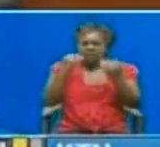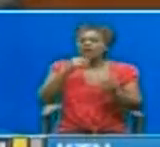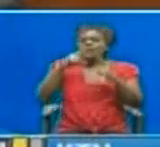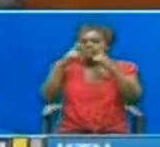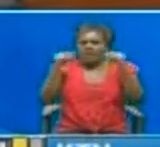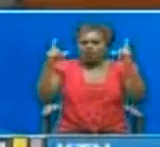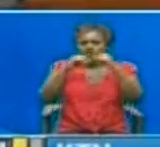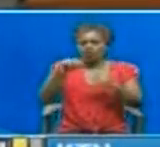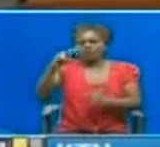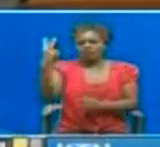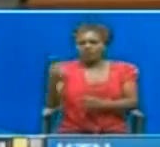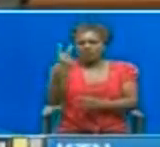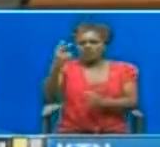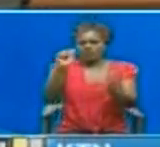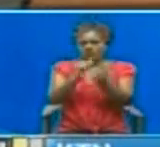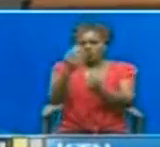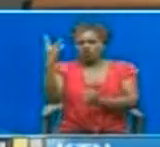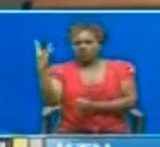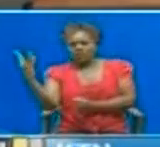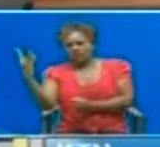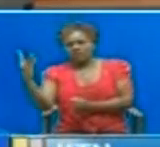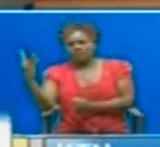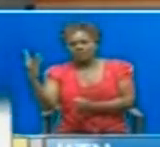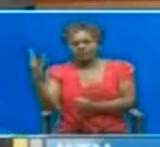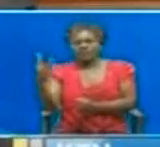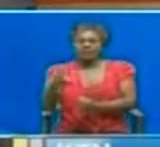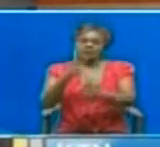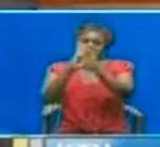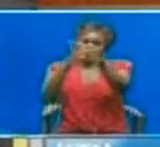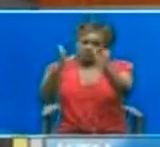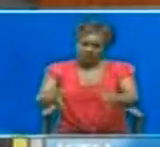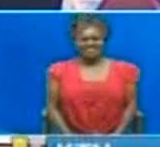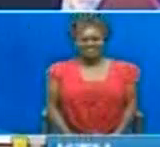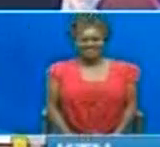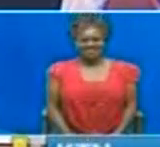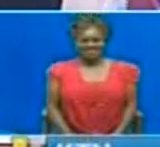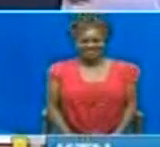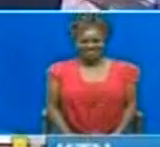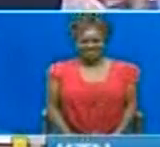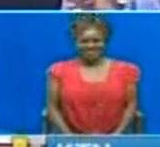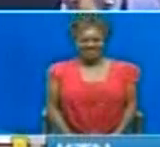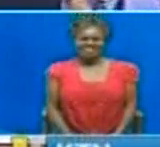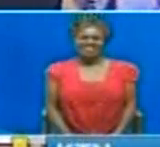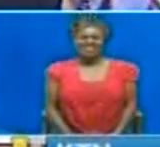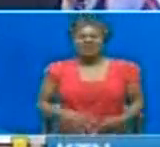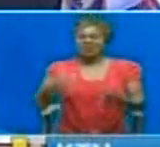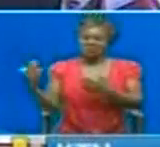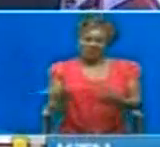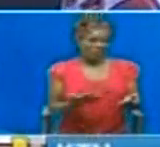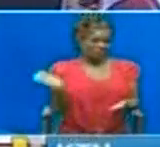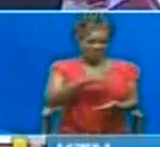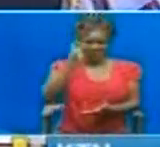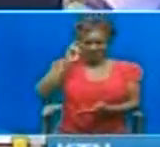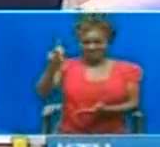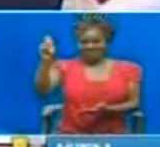February 14th for an update on the proposed reconciliation. Patrick Amimo, KTN. Welcome back. You're